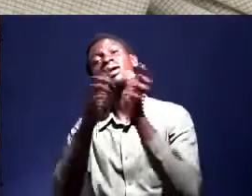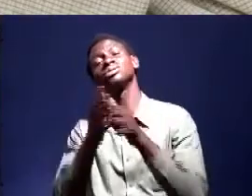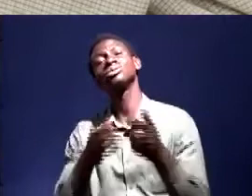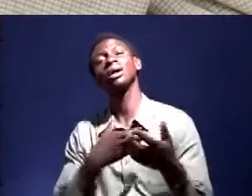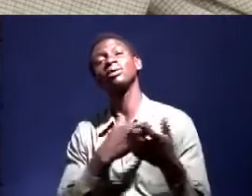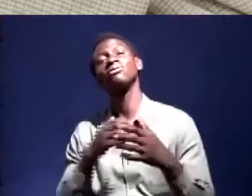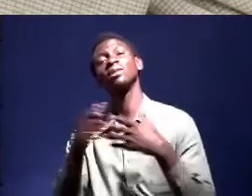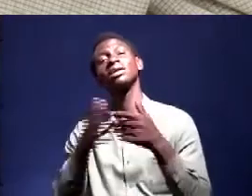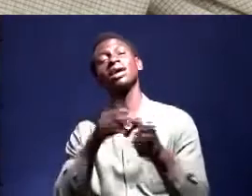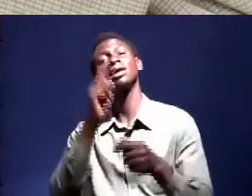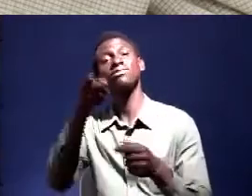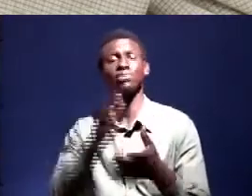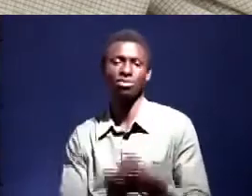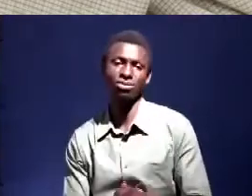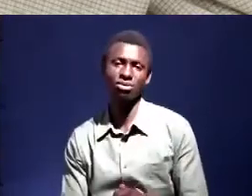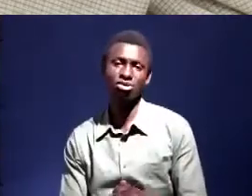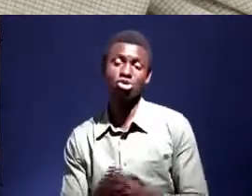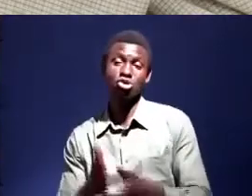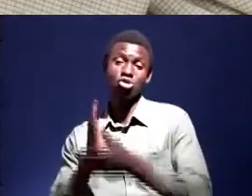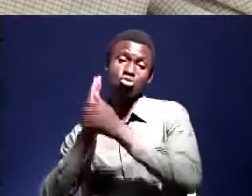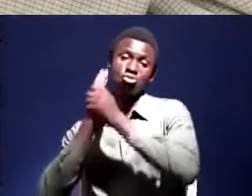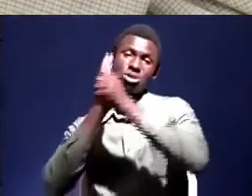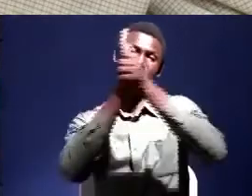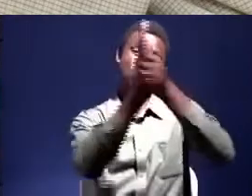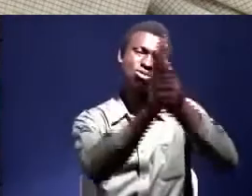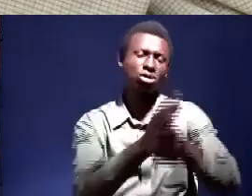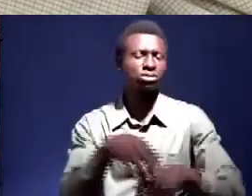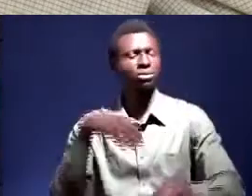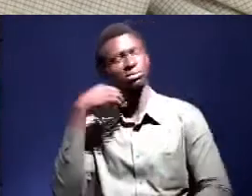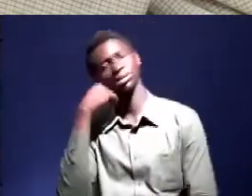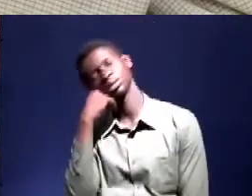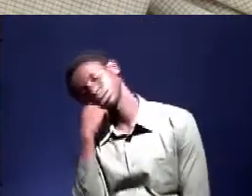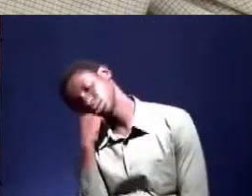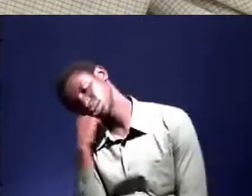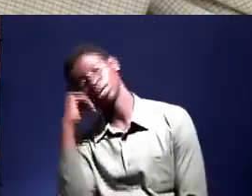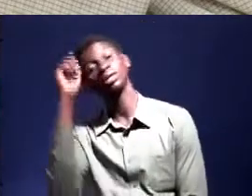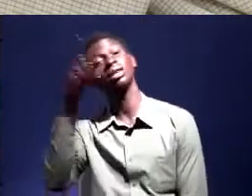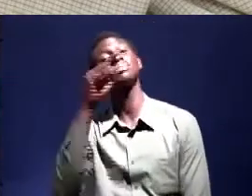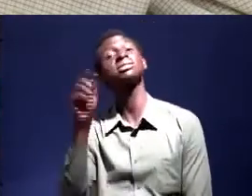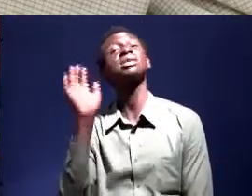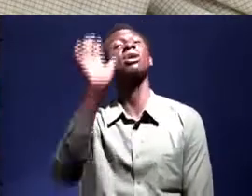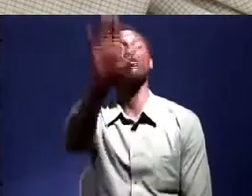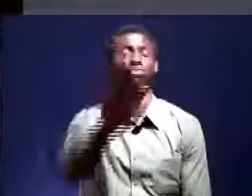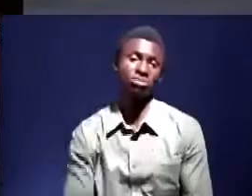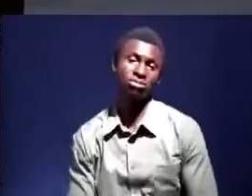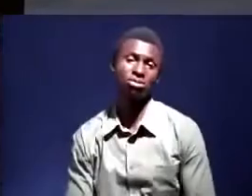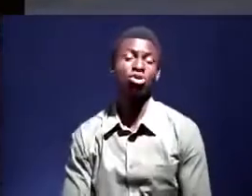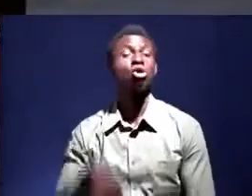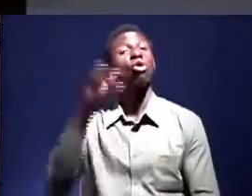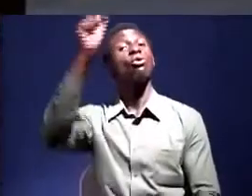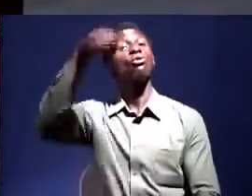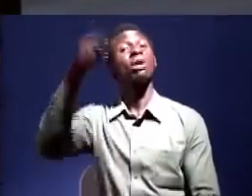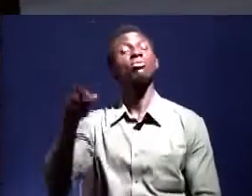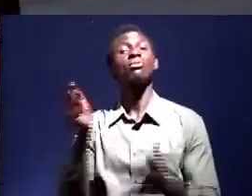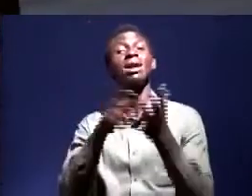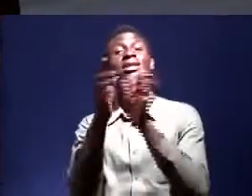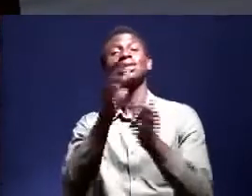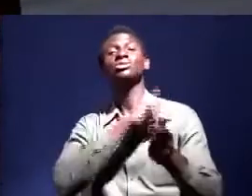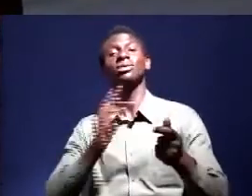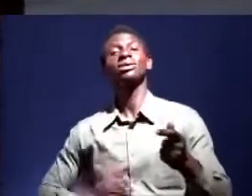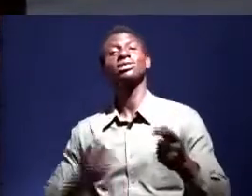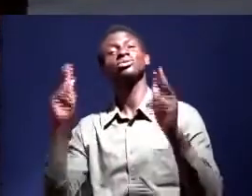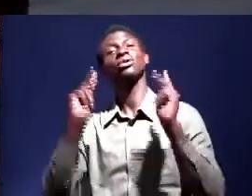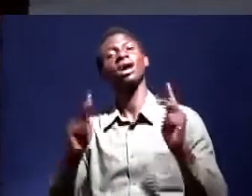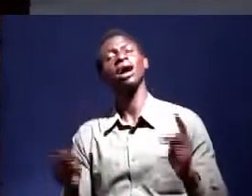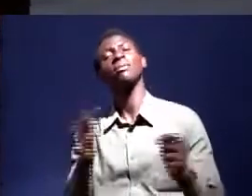your sins. You've accepted Christ as your Savior. You've been